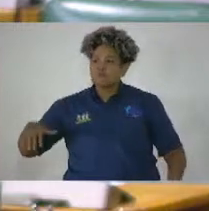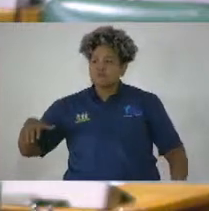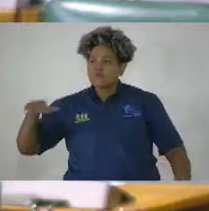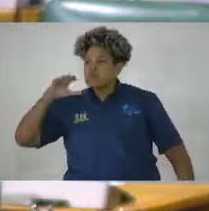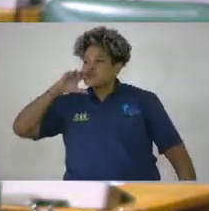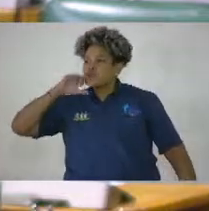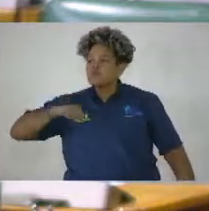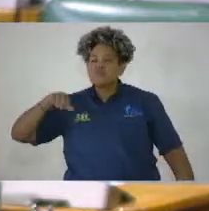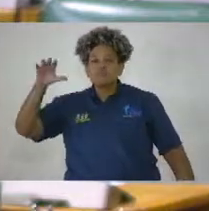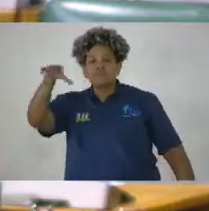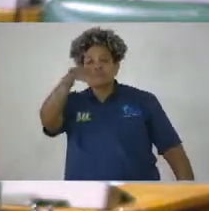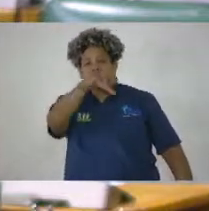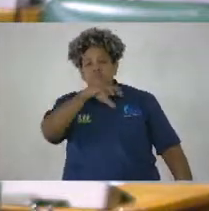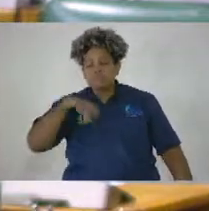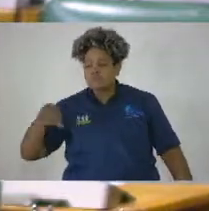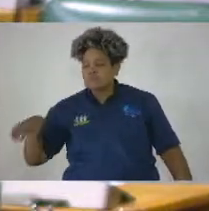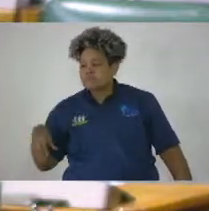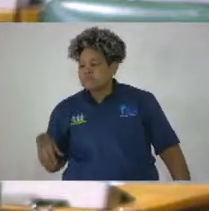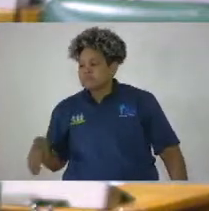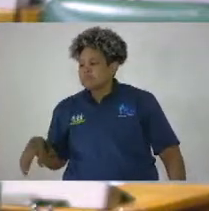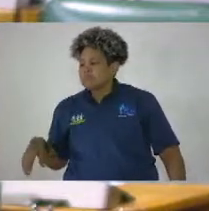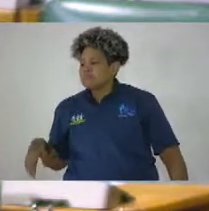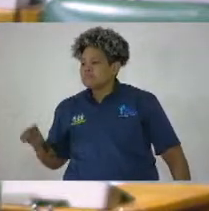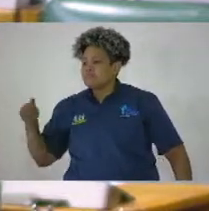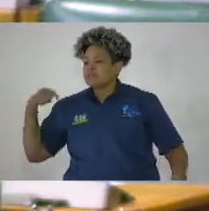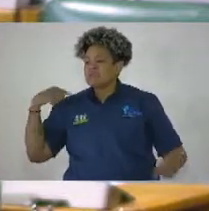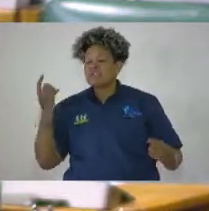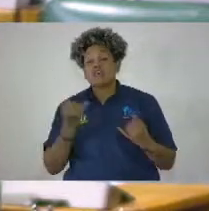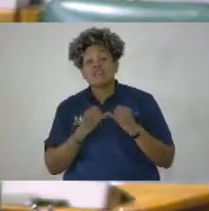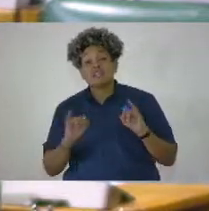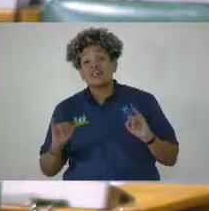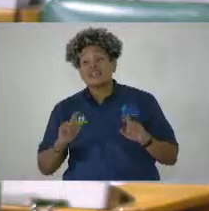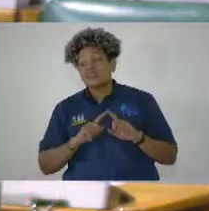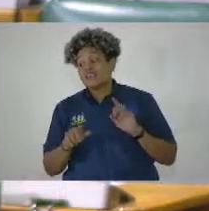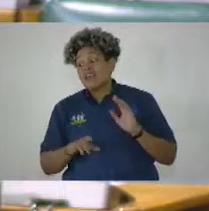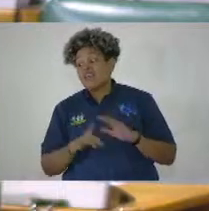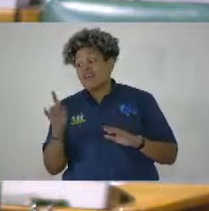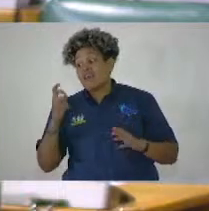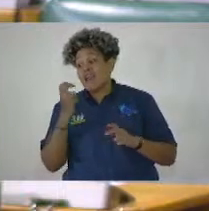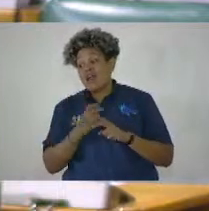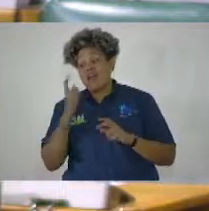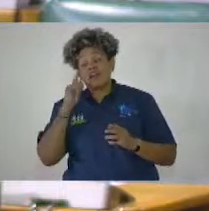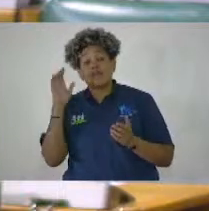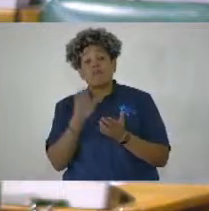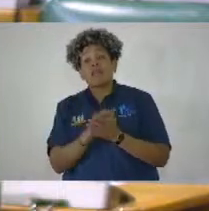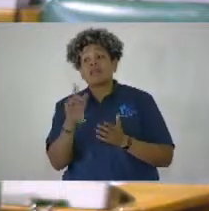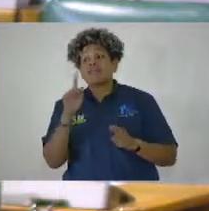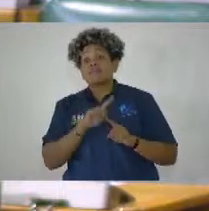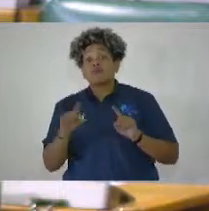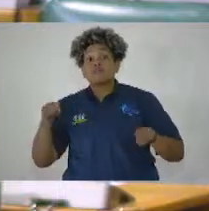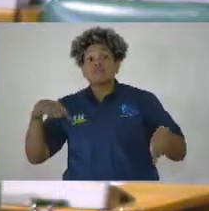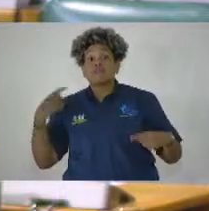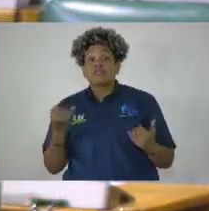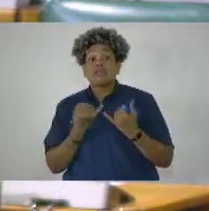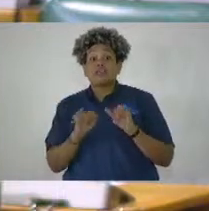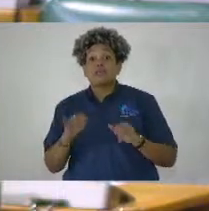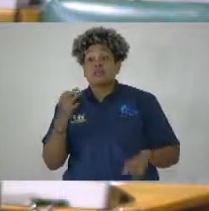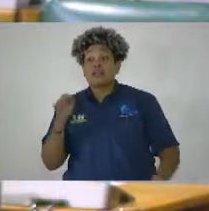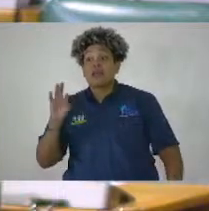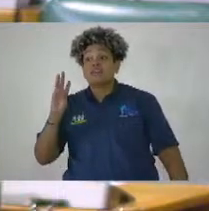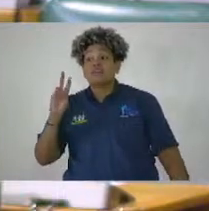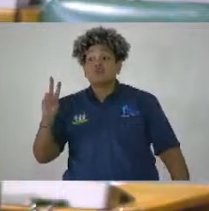In some people say since independence. I find it hard to believe, but that is what has been reported to me